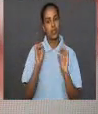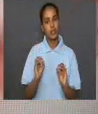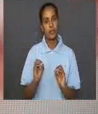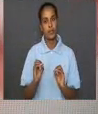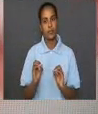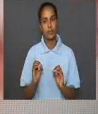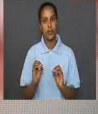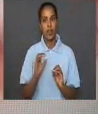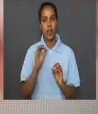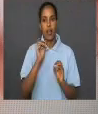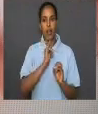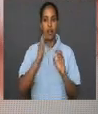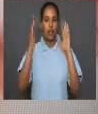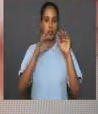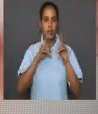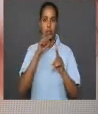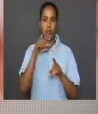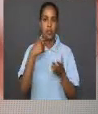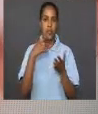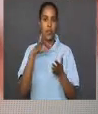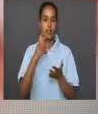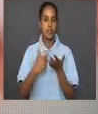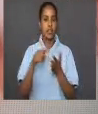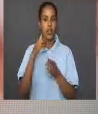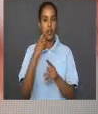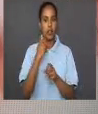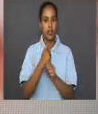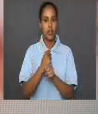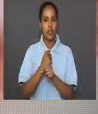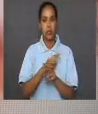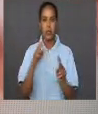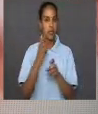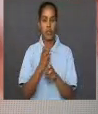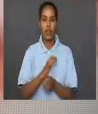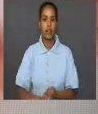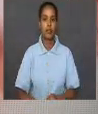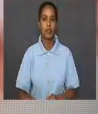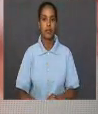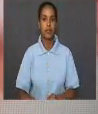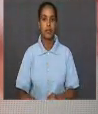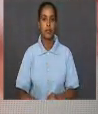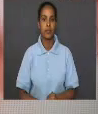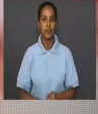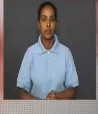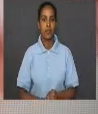Welcome back, students. I hope you did not find this activity to be too difficult.